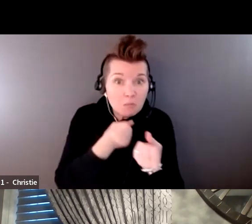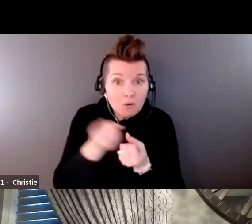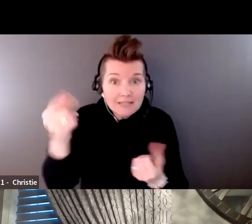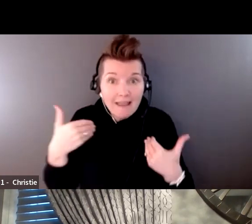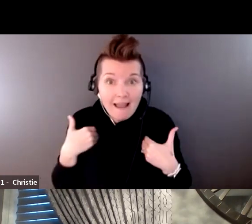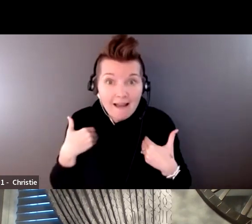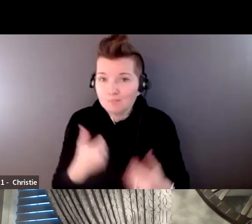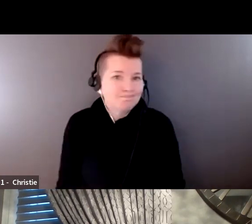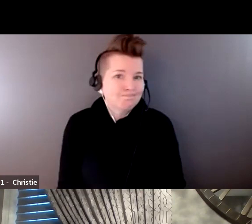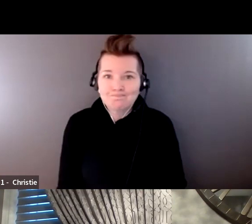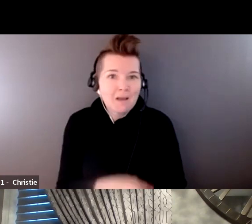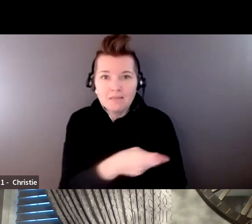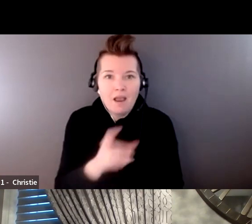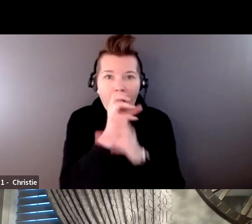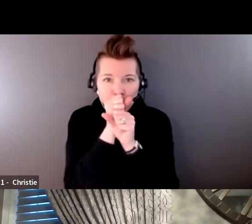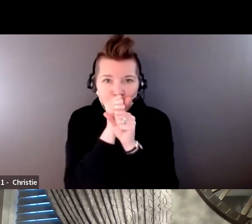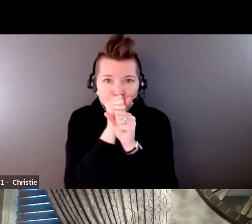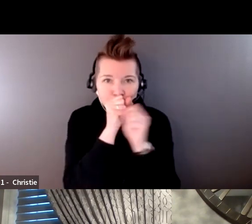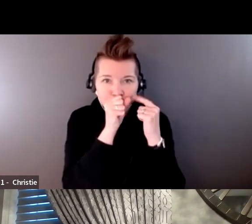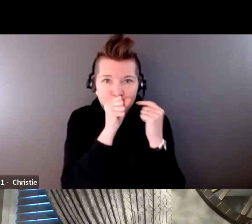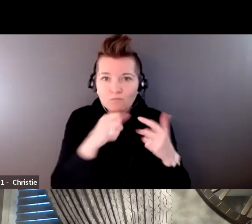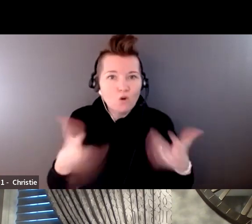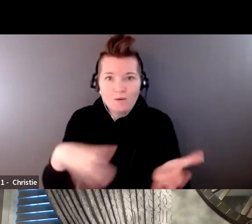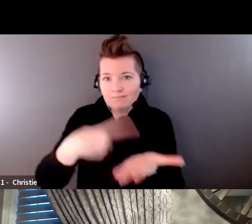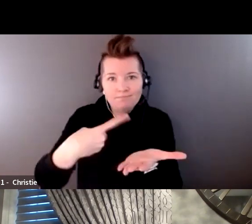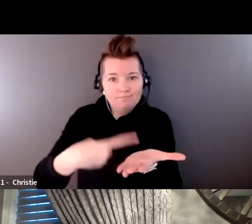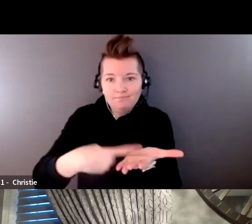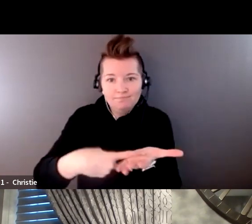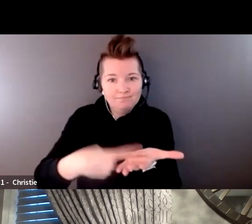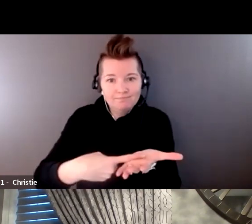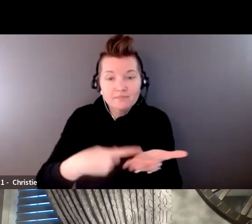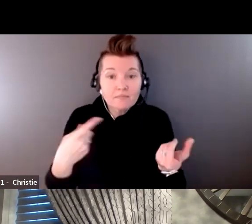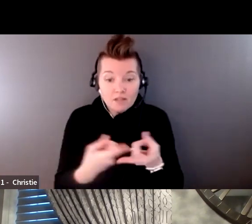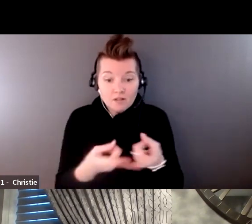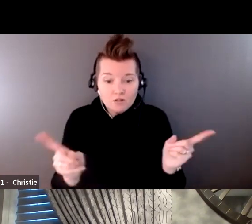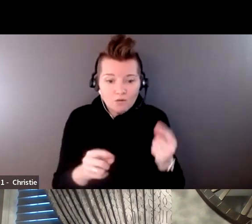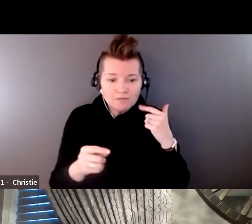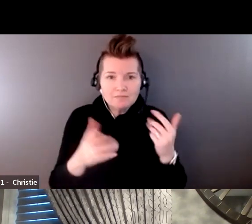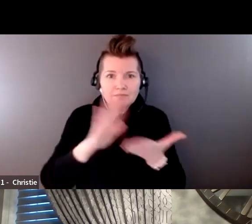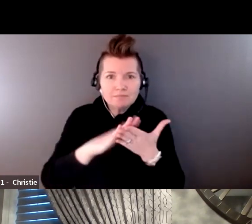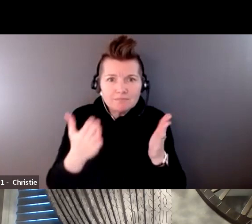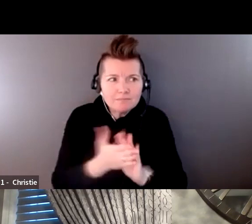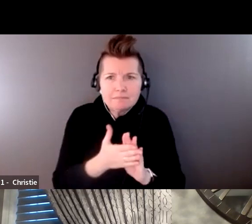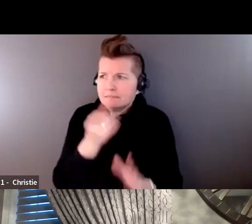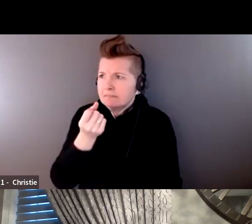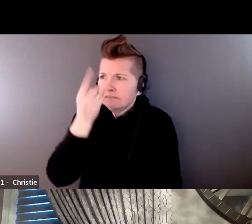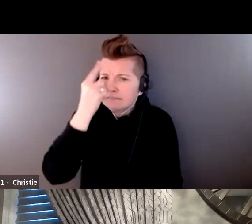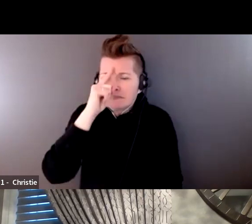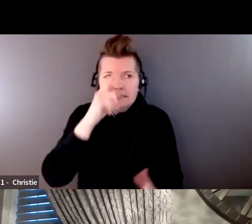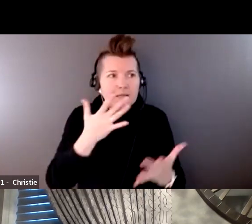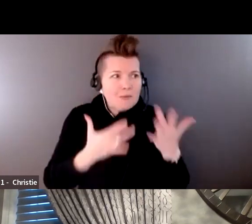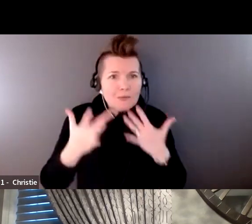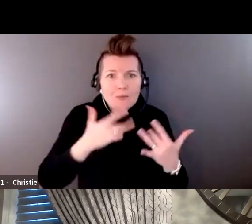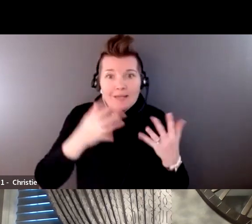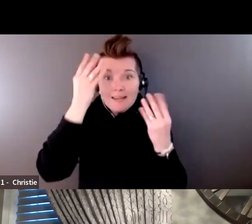to address. So we found that a lack of community knowledge around disabilities and the dearth of support of disability issues